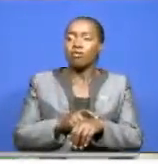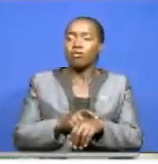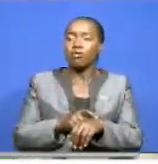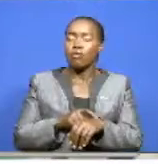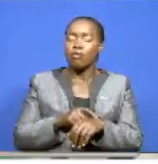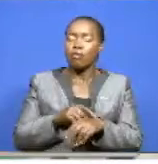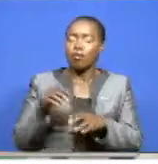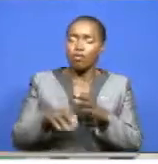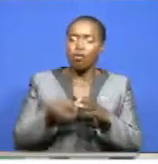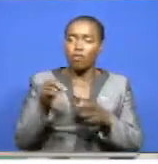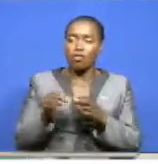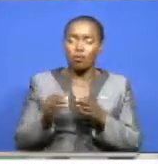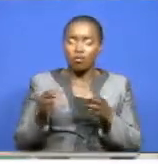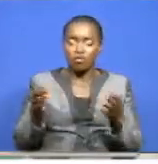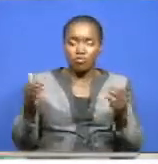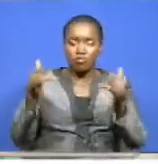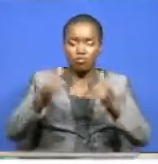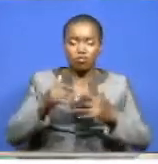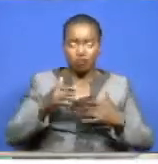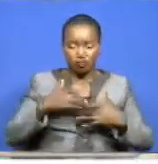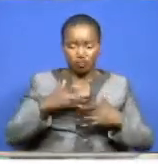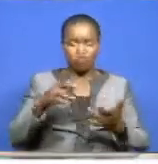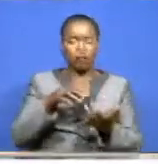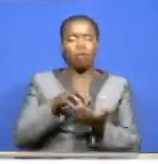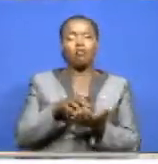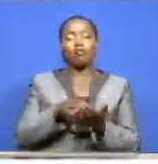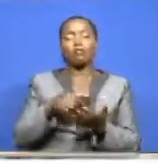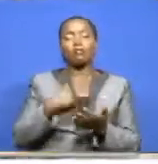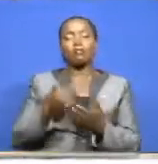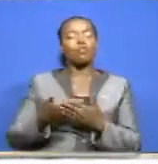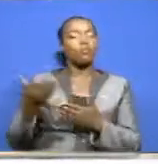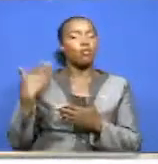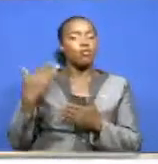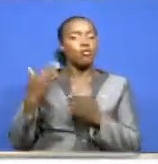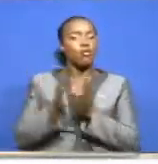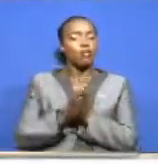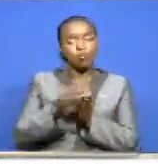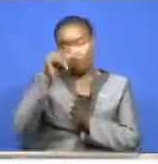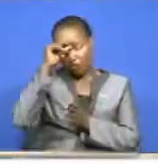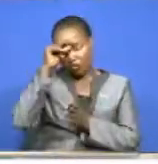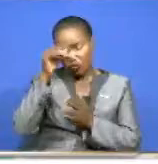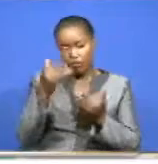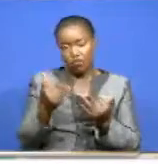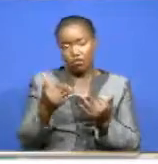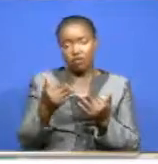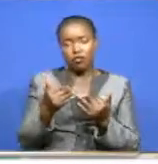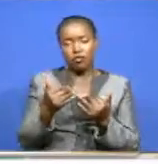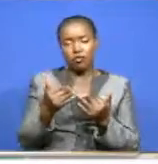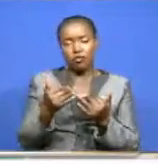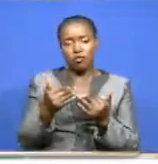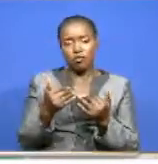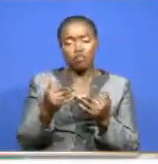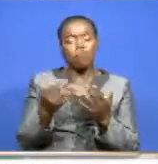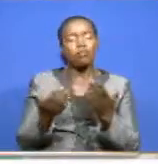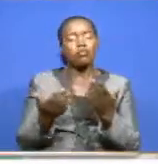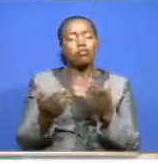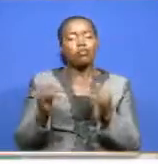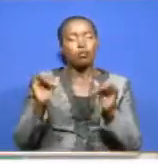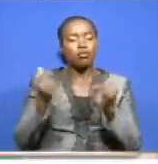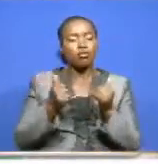interest, the opposition, which I belonged to before, and the government. And now we are creating, it's the dawning of a new era in